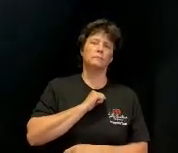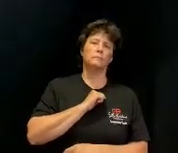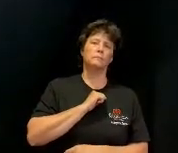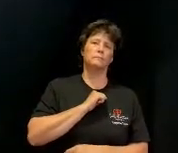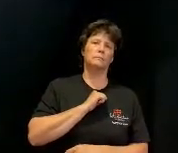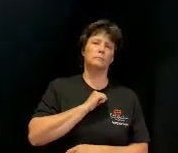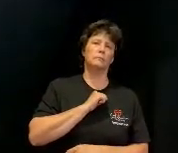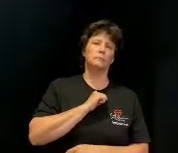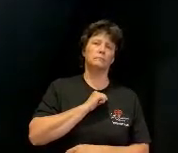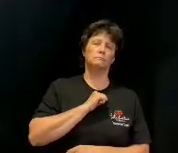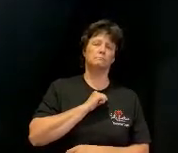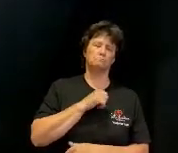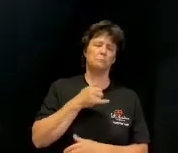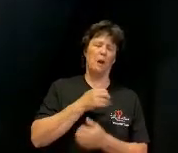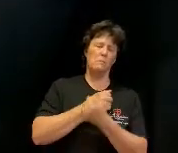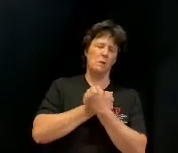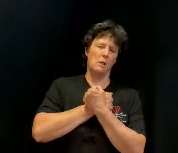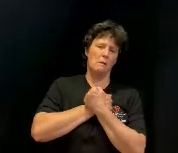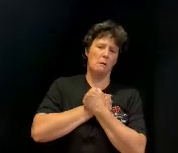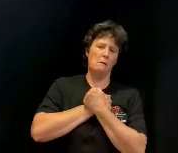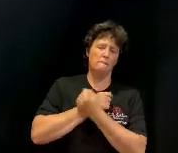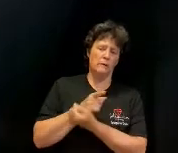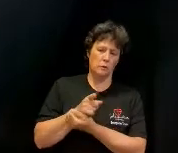I'm loving you.